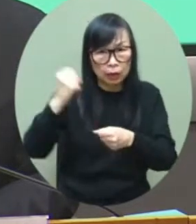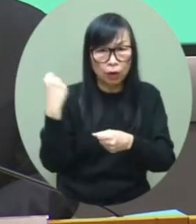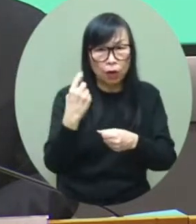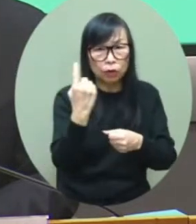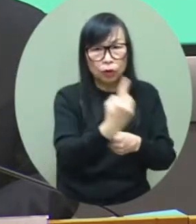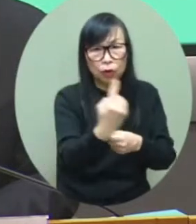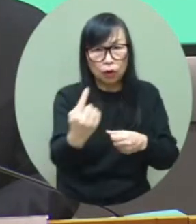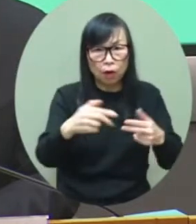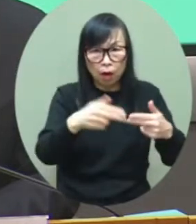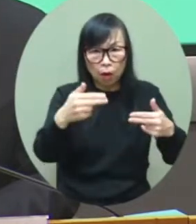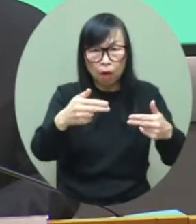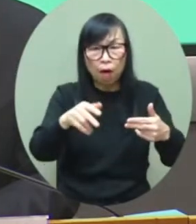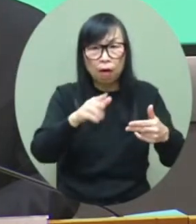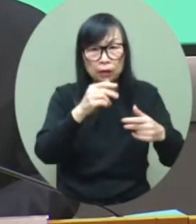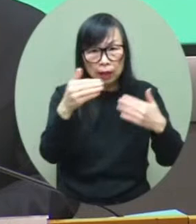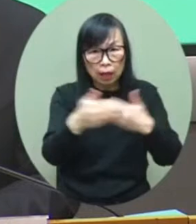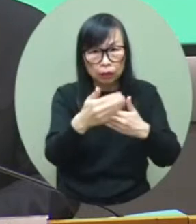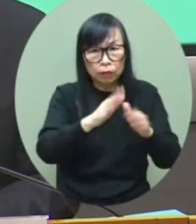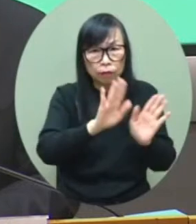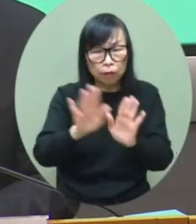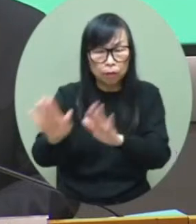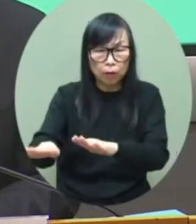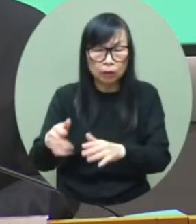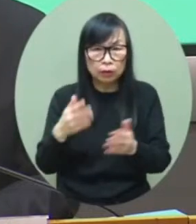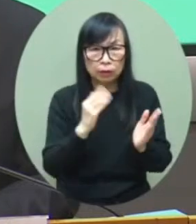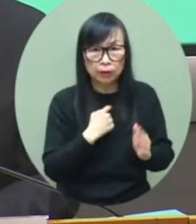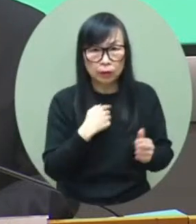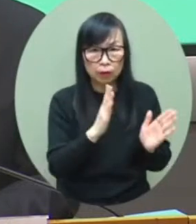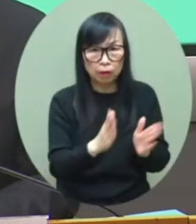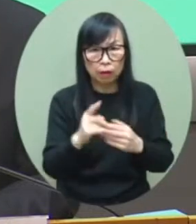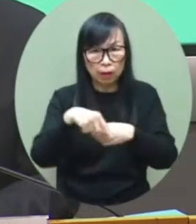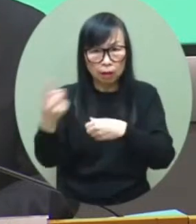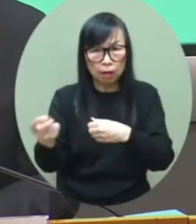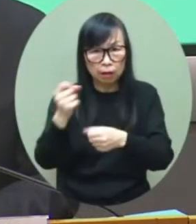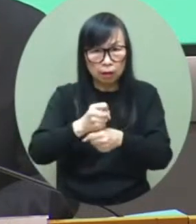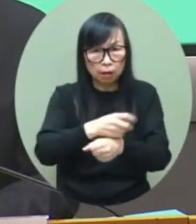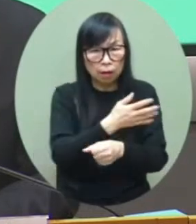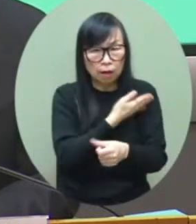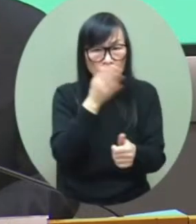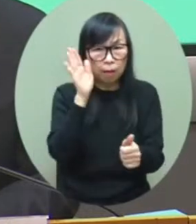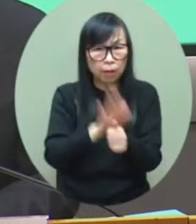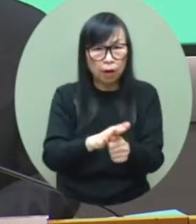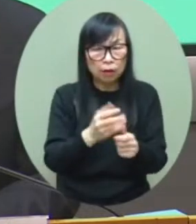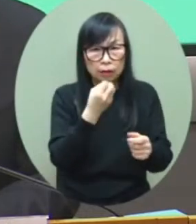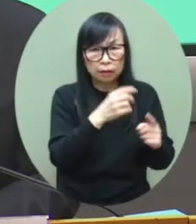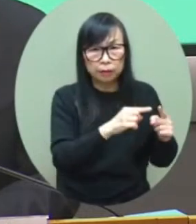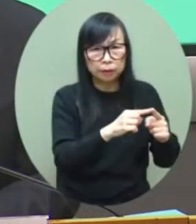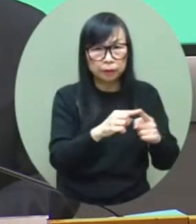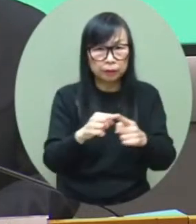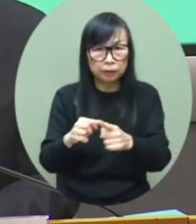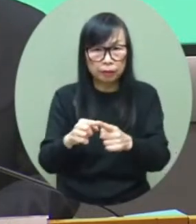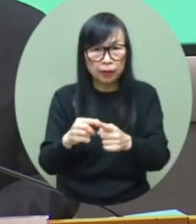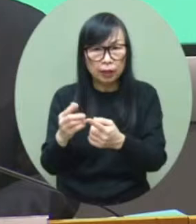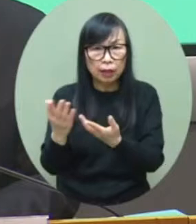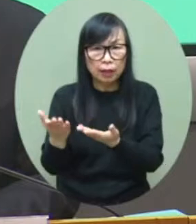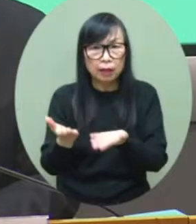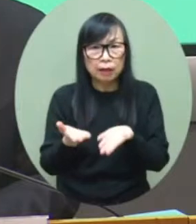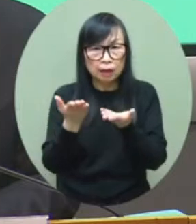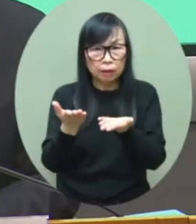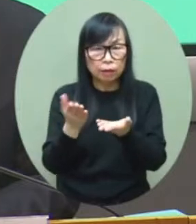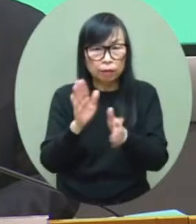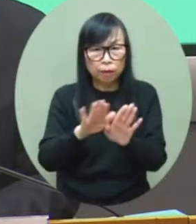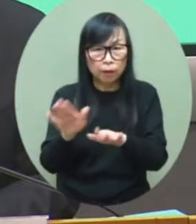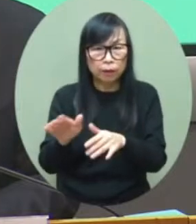situation. When necessary, we will enhance transportation services as BCPs, and we also arrange for